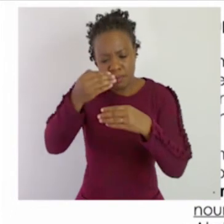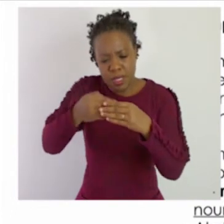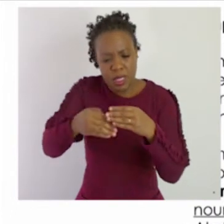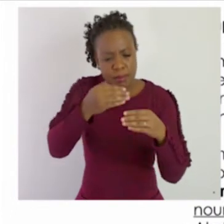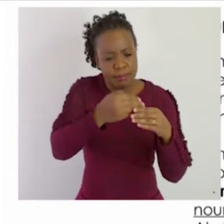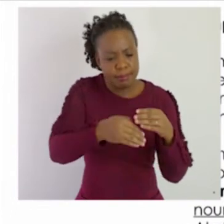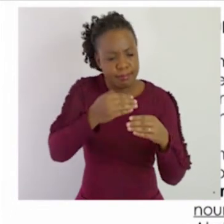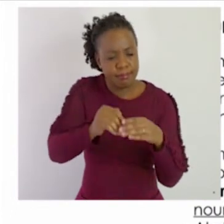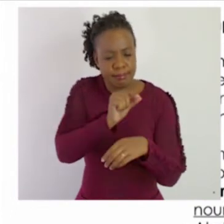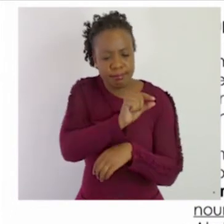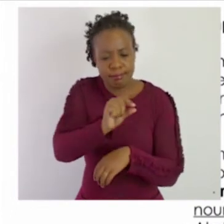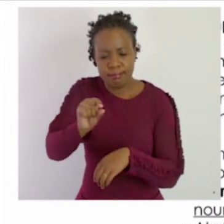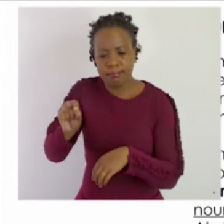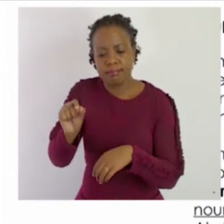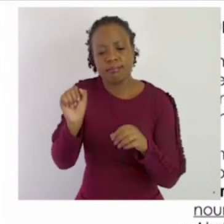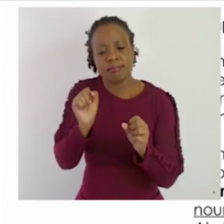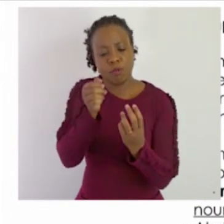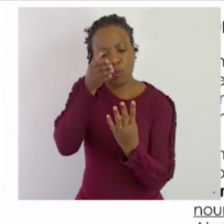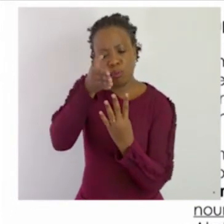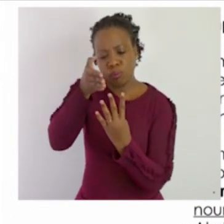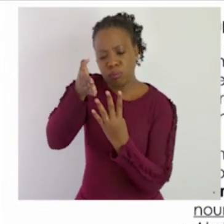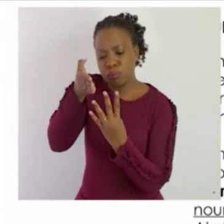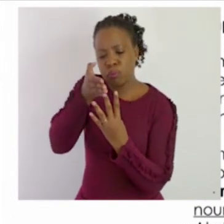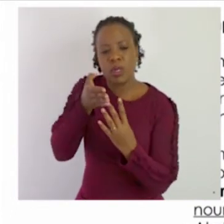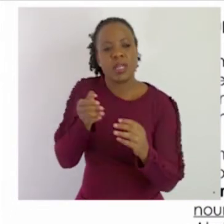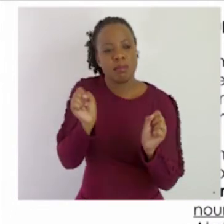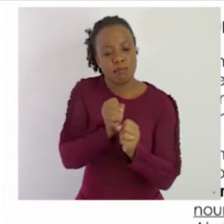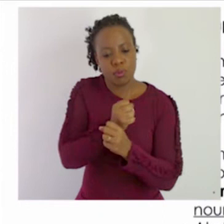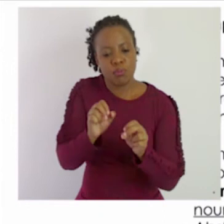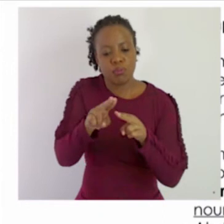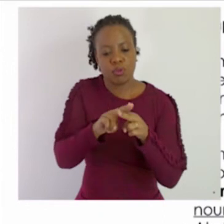of the sentence, you can't use a capital letter.